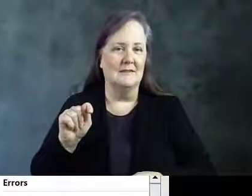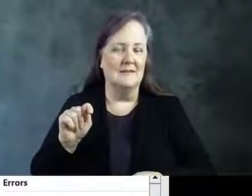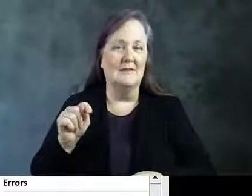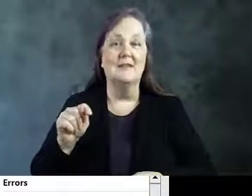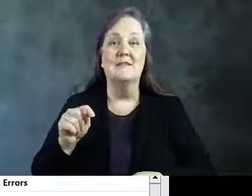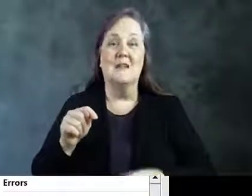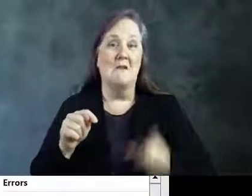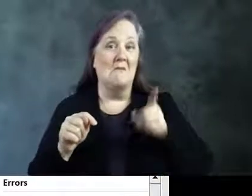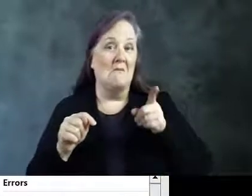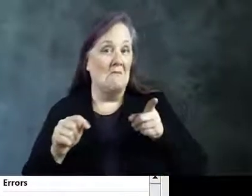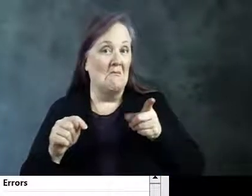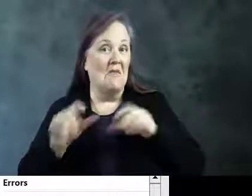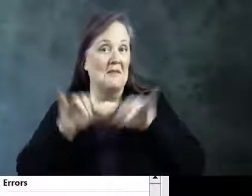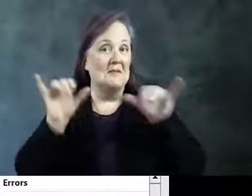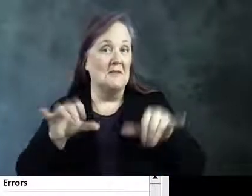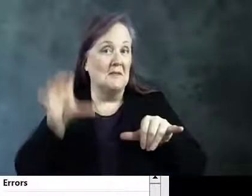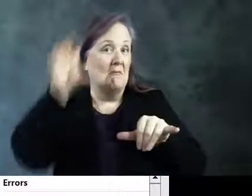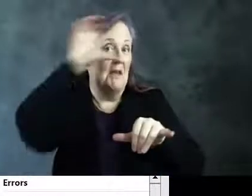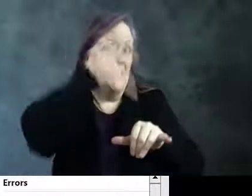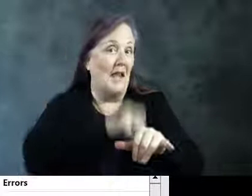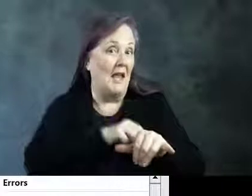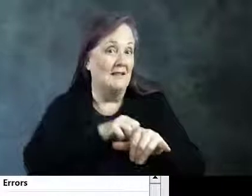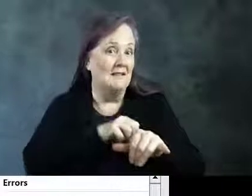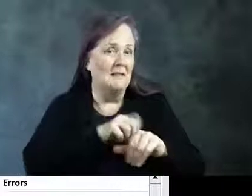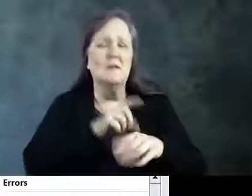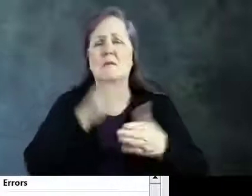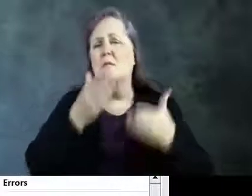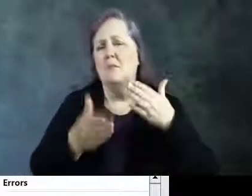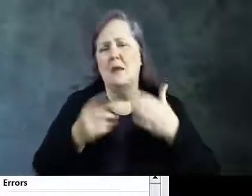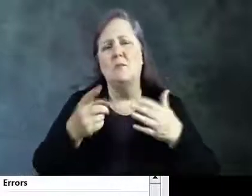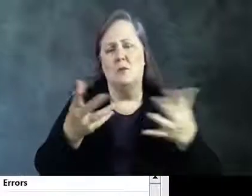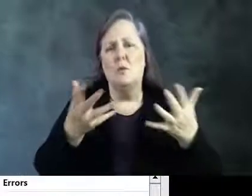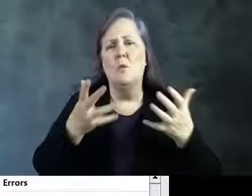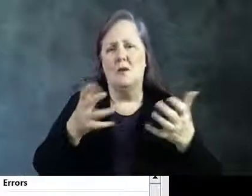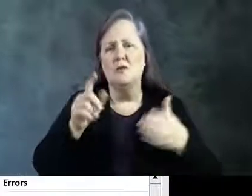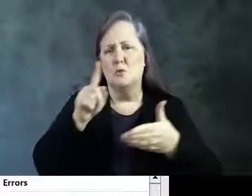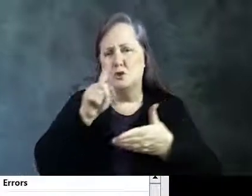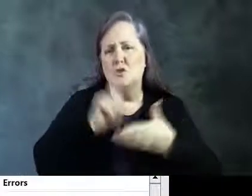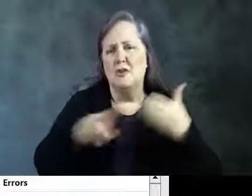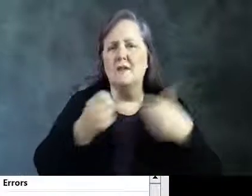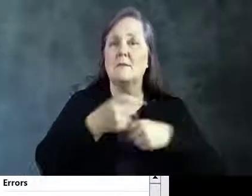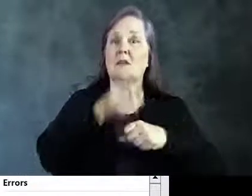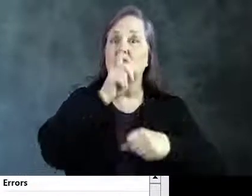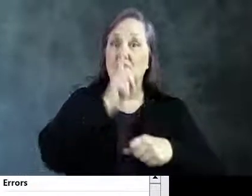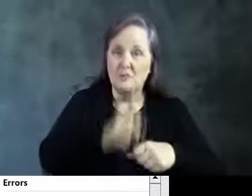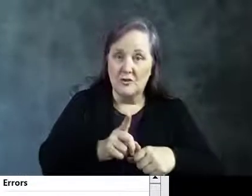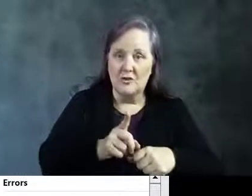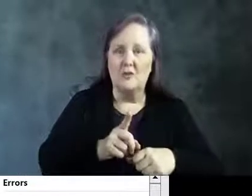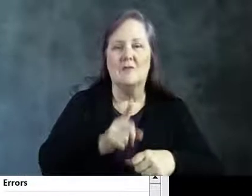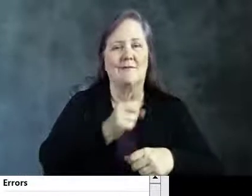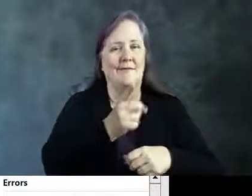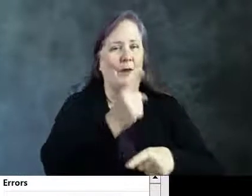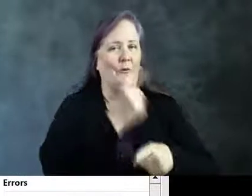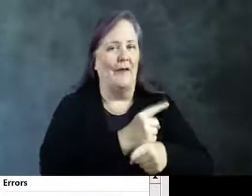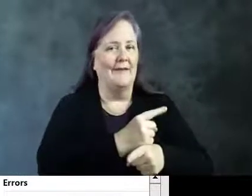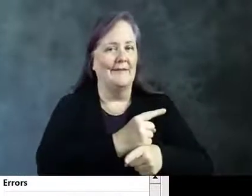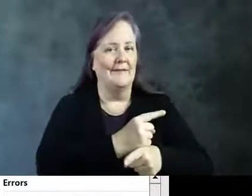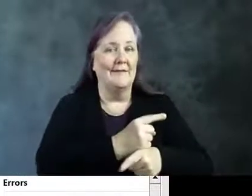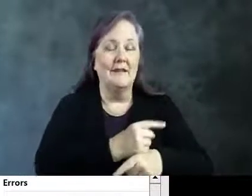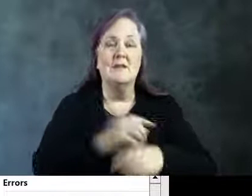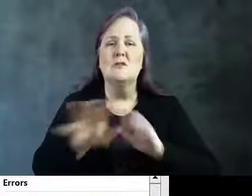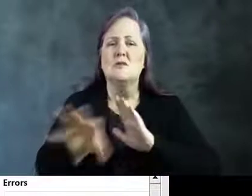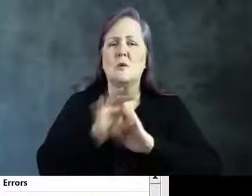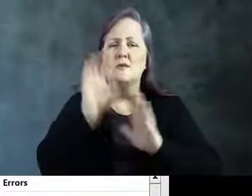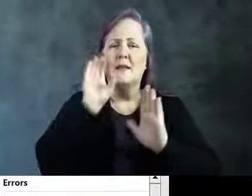guessed what the alternative text for this image is, but you might want to go ahead and check it to confirm that it's accurate. So I'm going to select